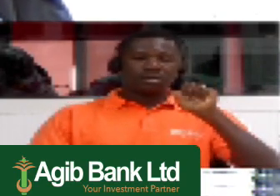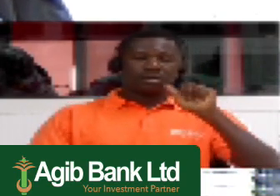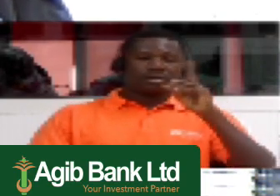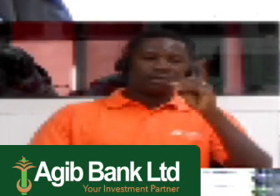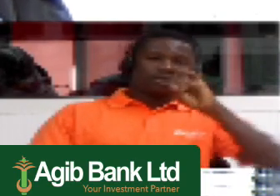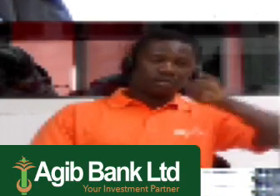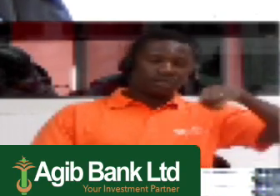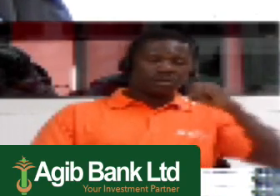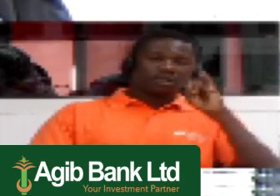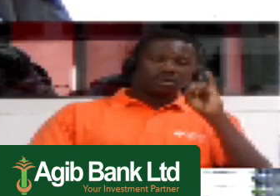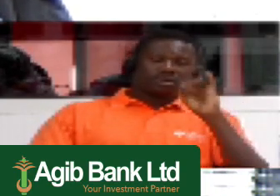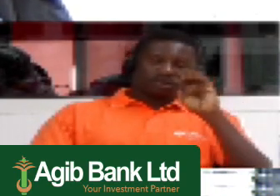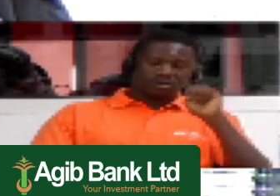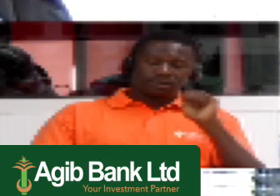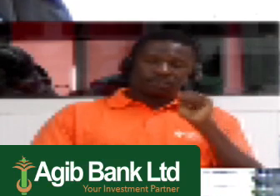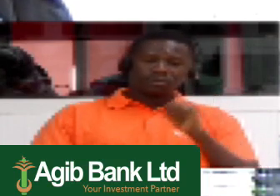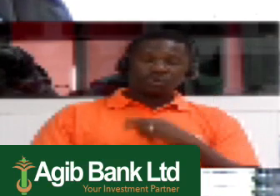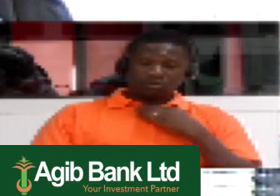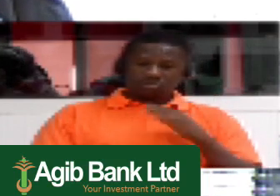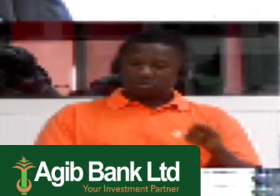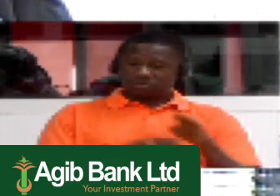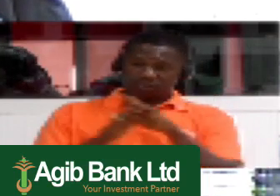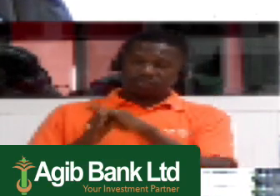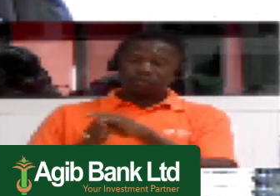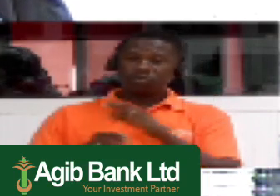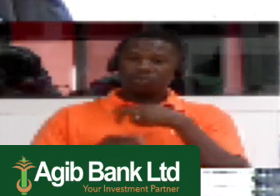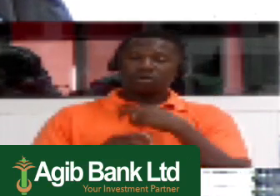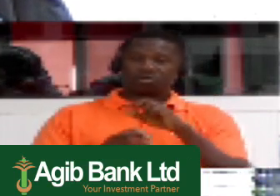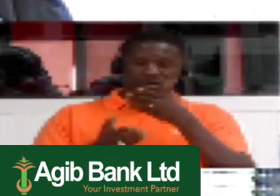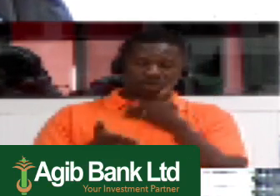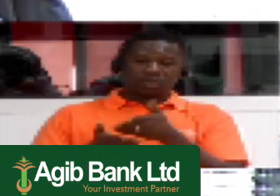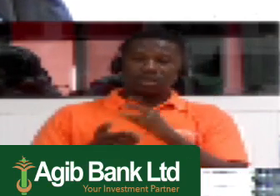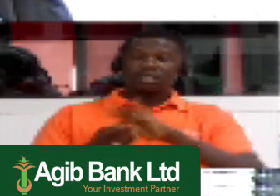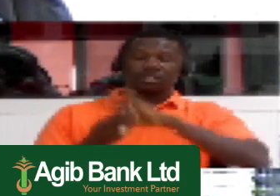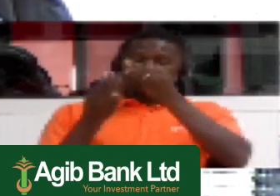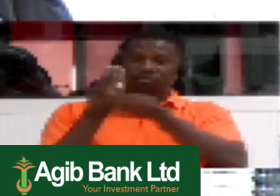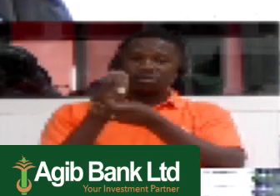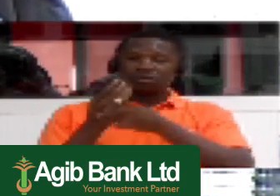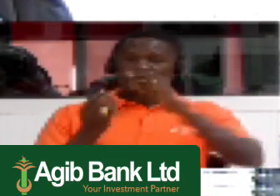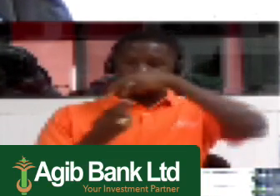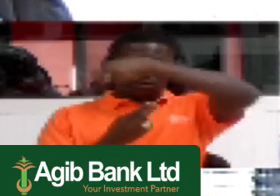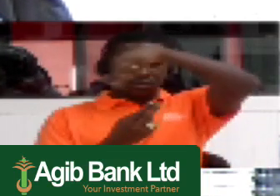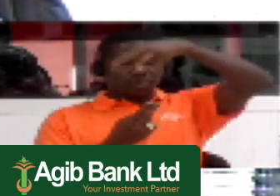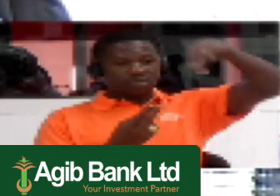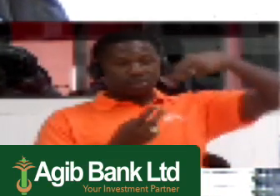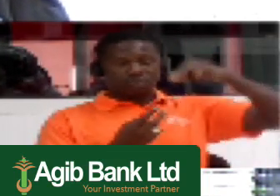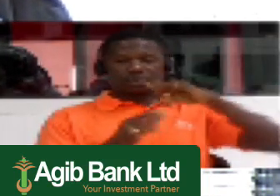We will remove you where you currently are and transfer you to the patrol team.